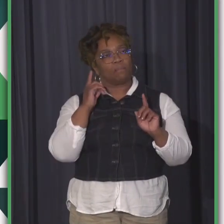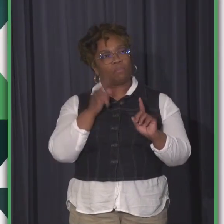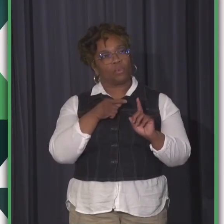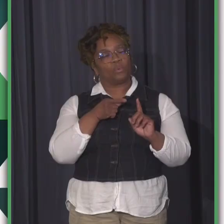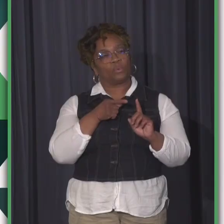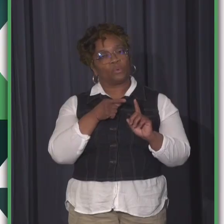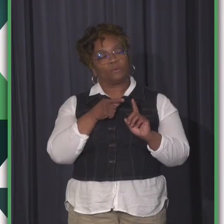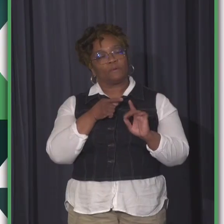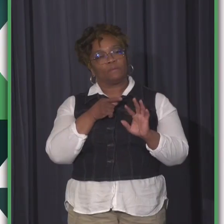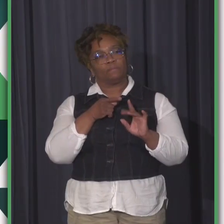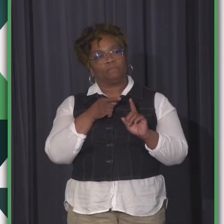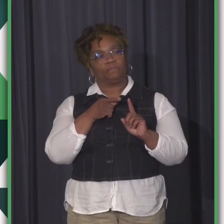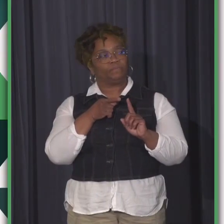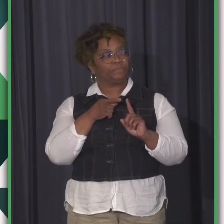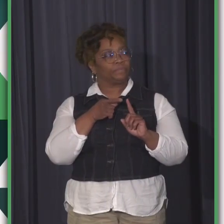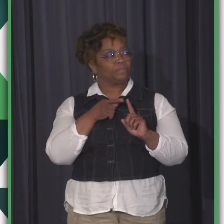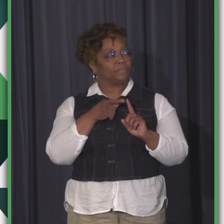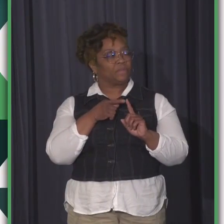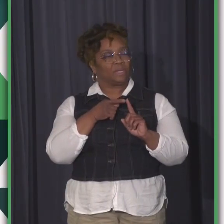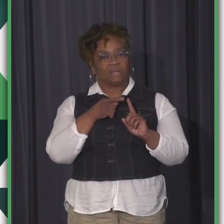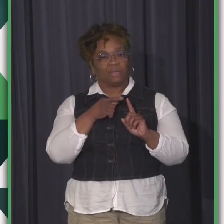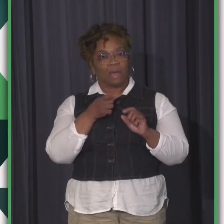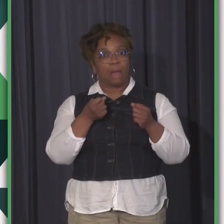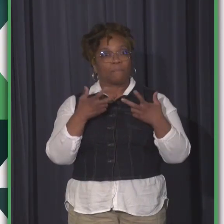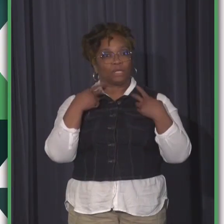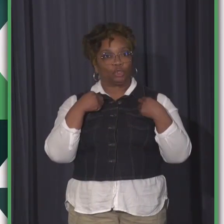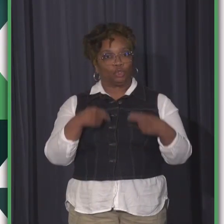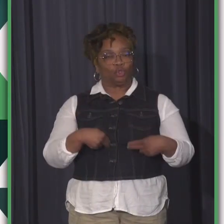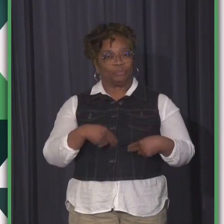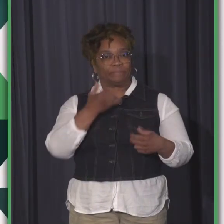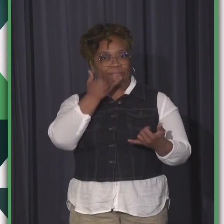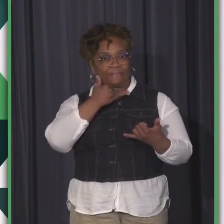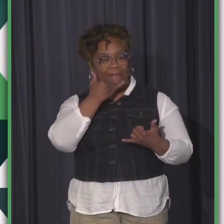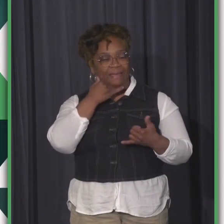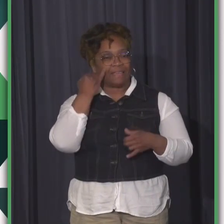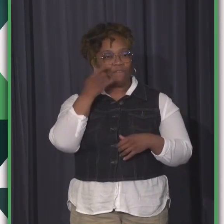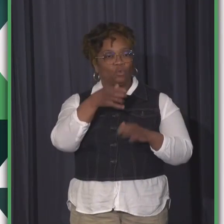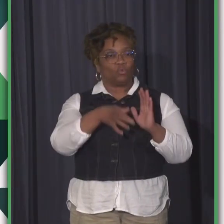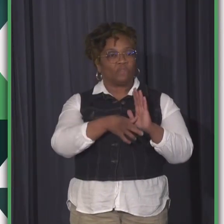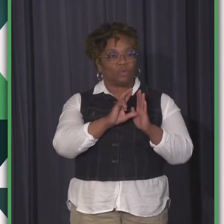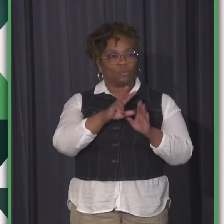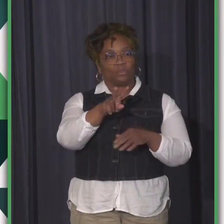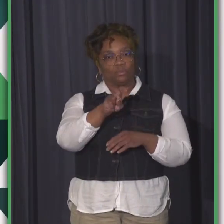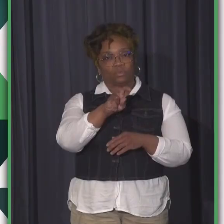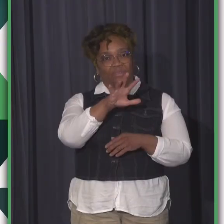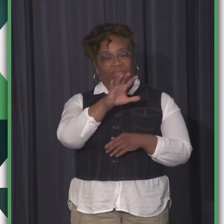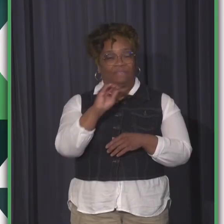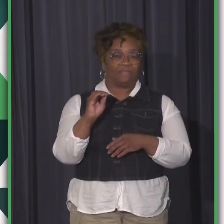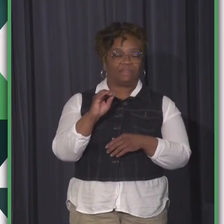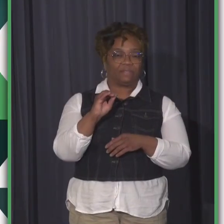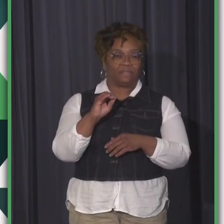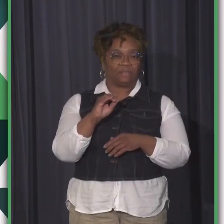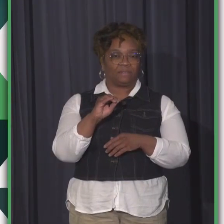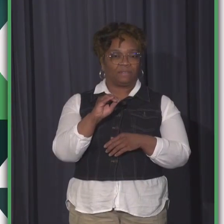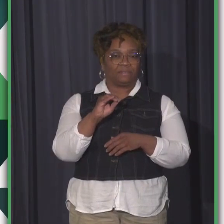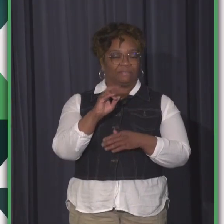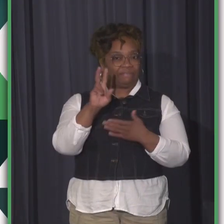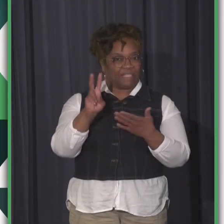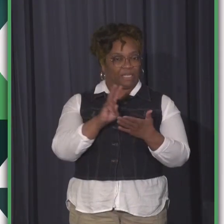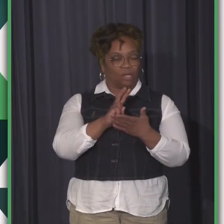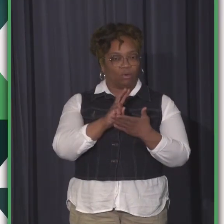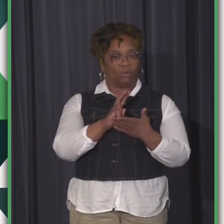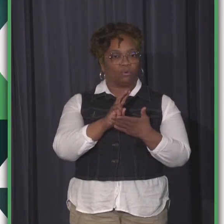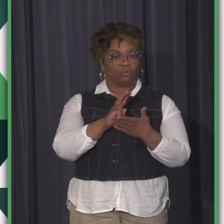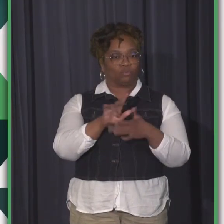is just the element of human error. So if you're reviewing 250 footages, if you will, and